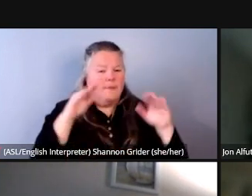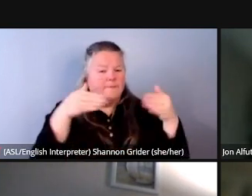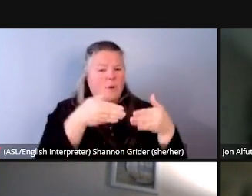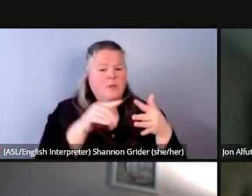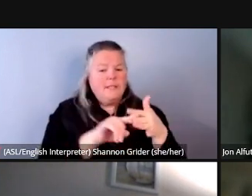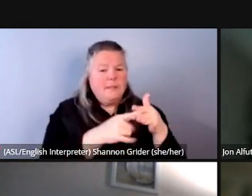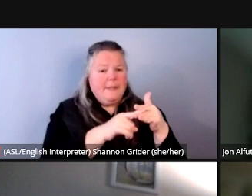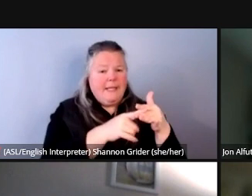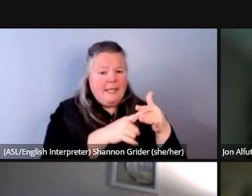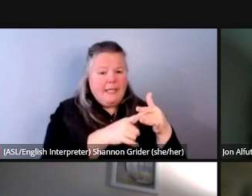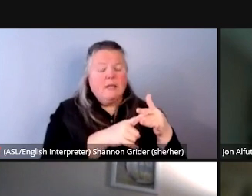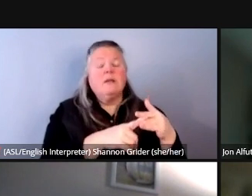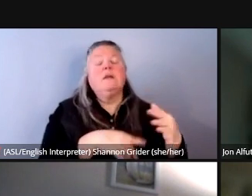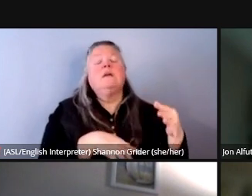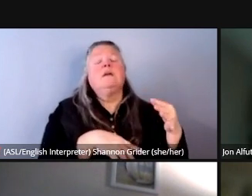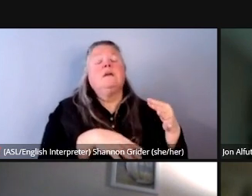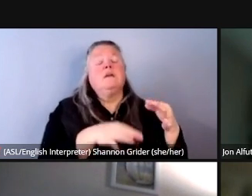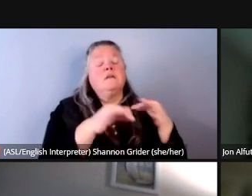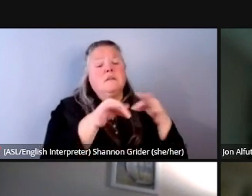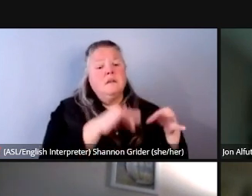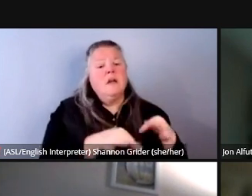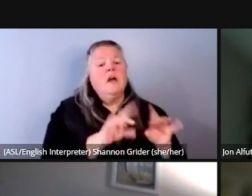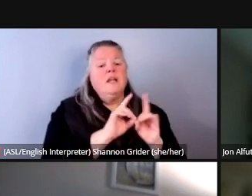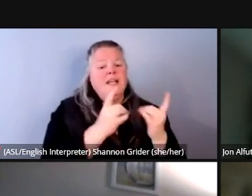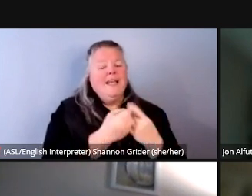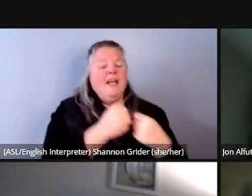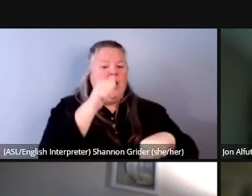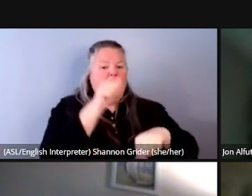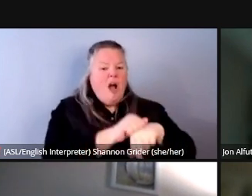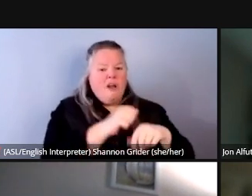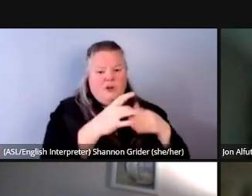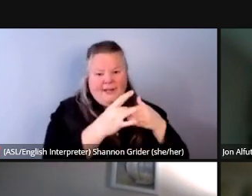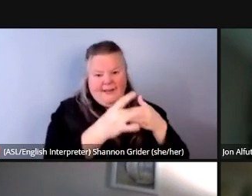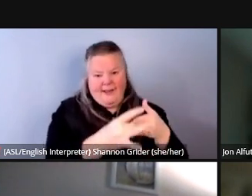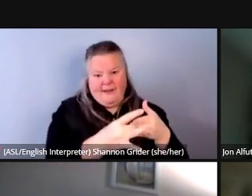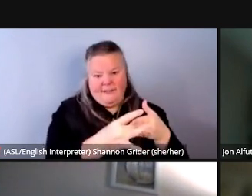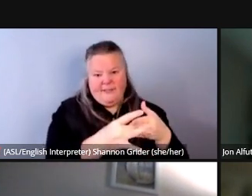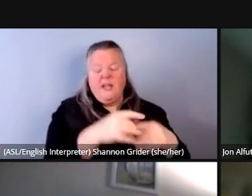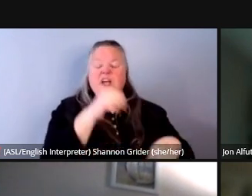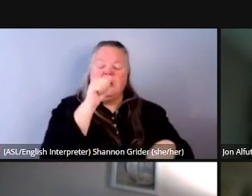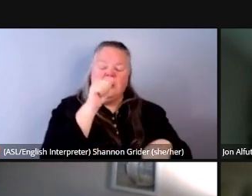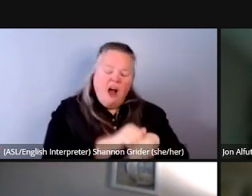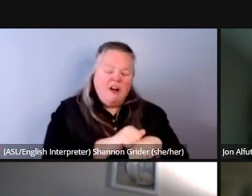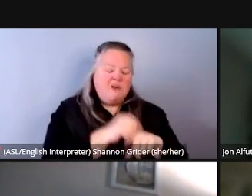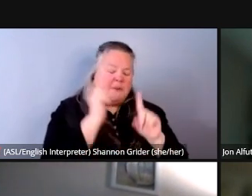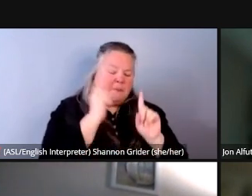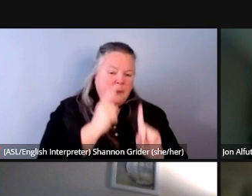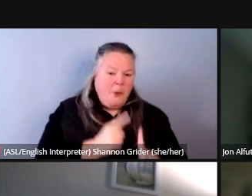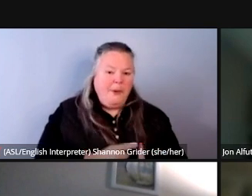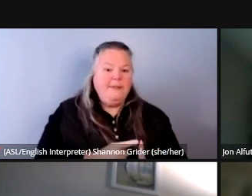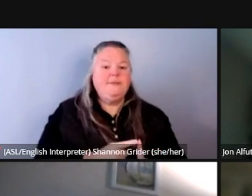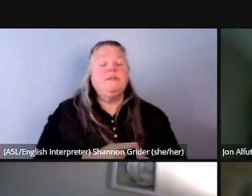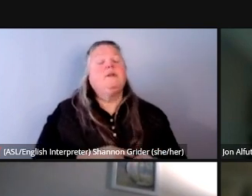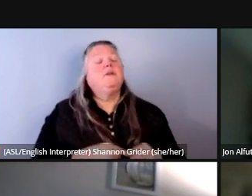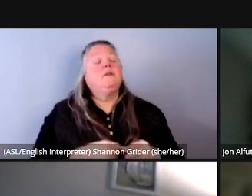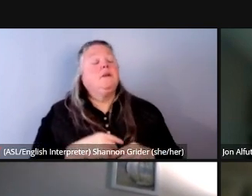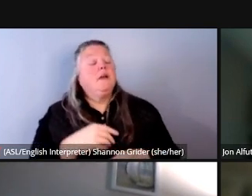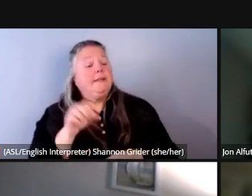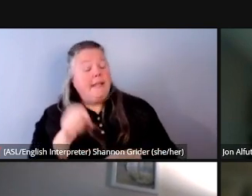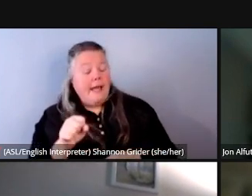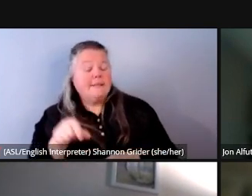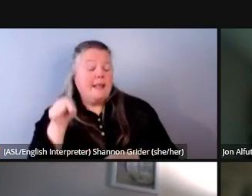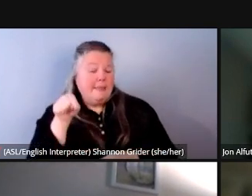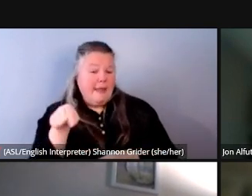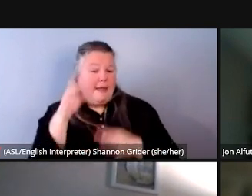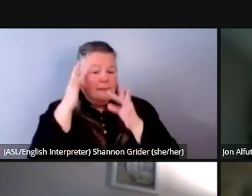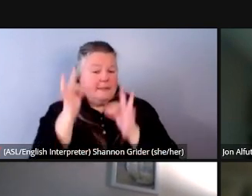on giving district concrete guidance on, even though how they determine what the portrait of the